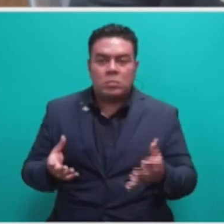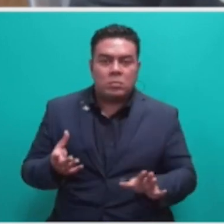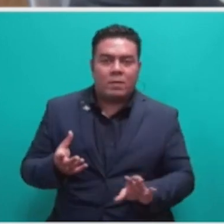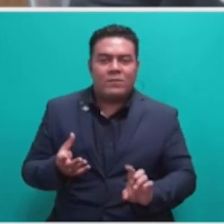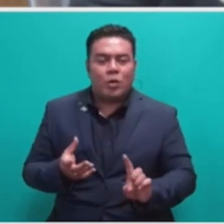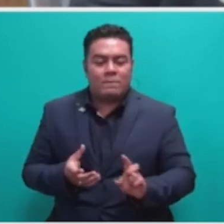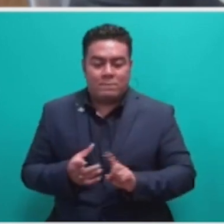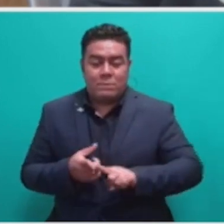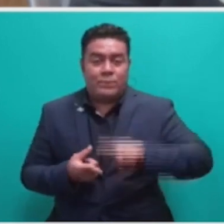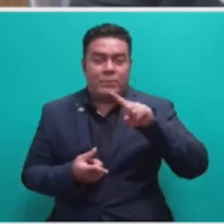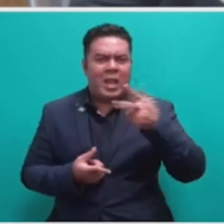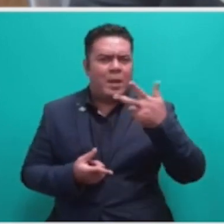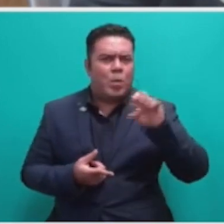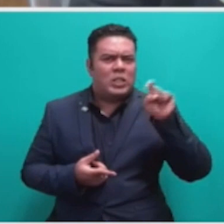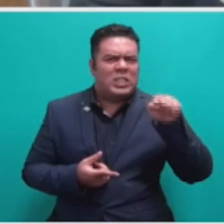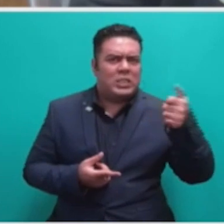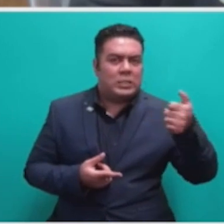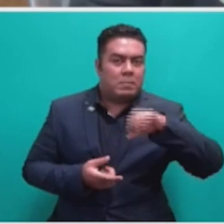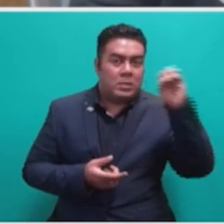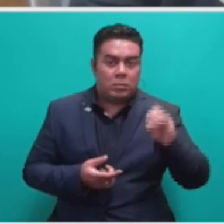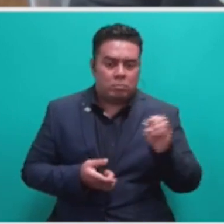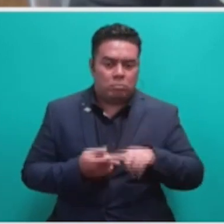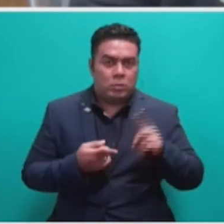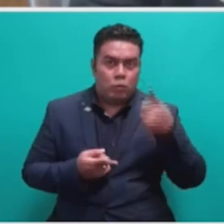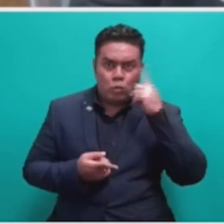by 8.6%, if you look at year-on-year